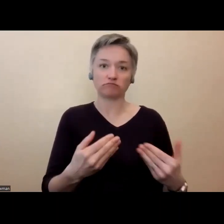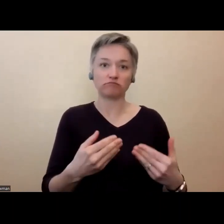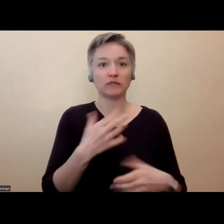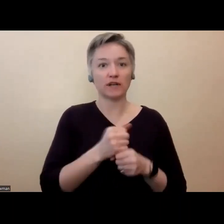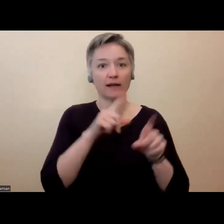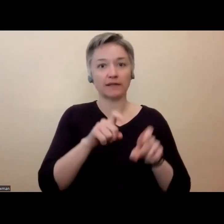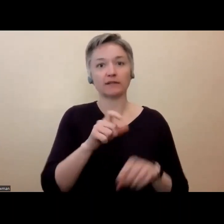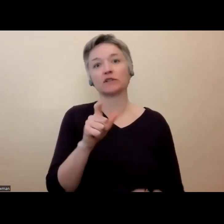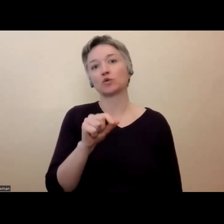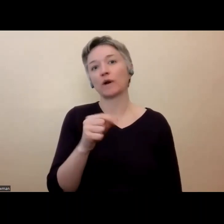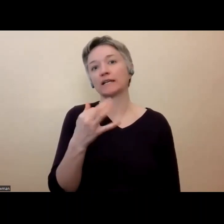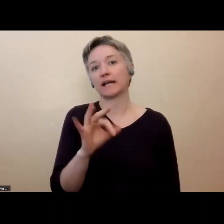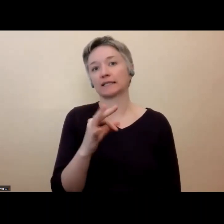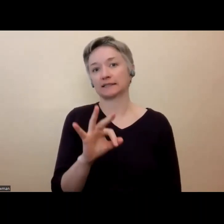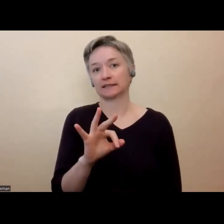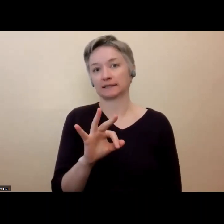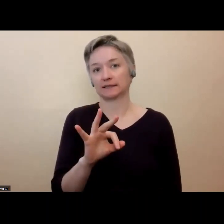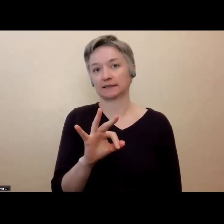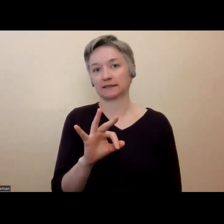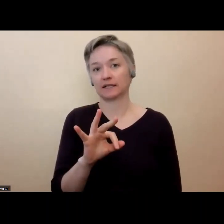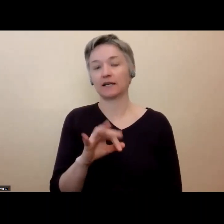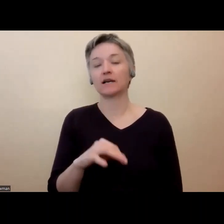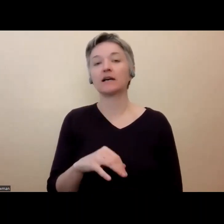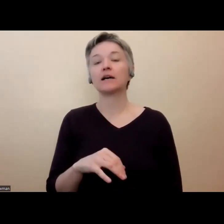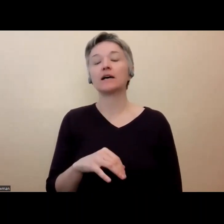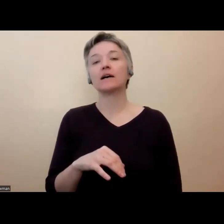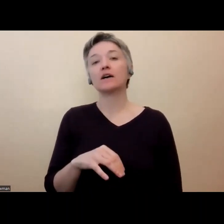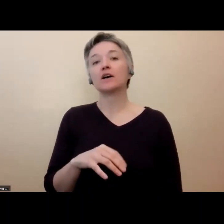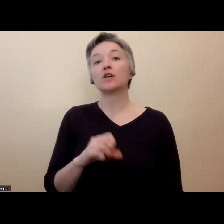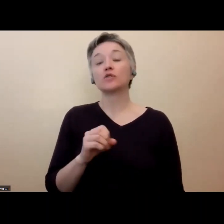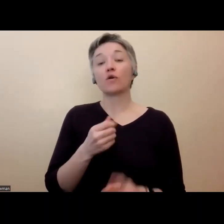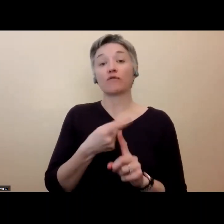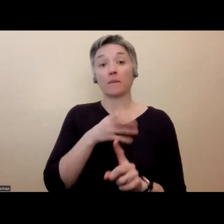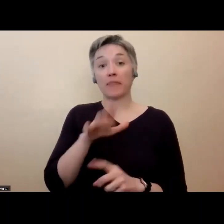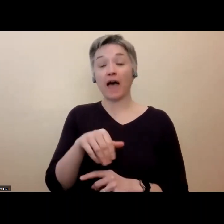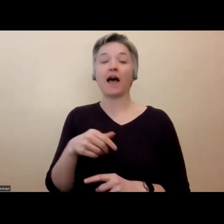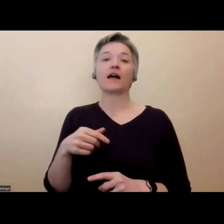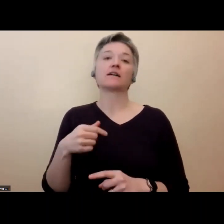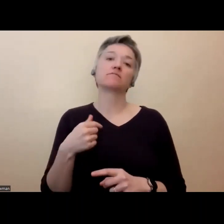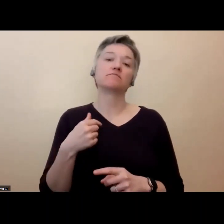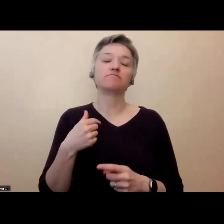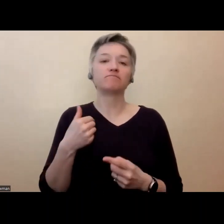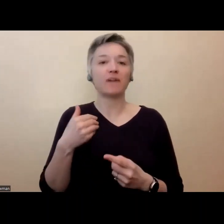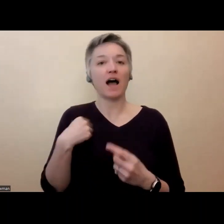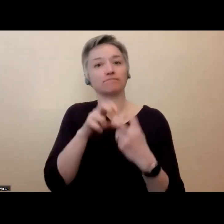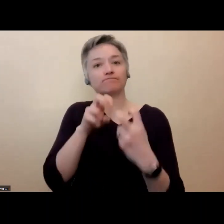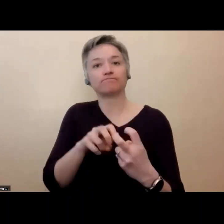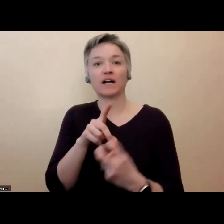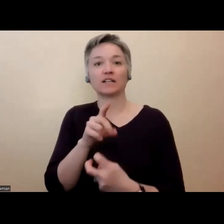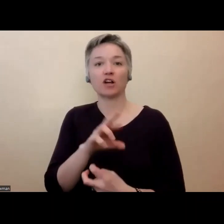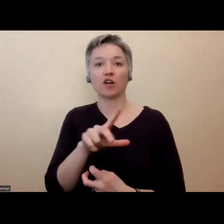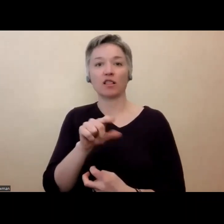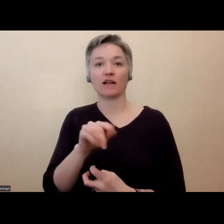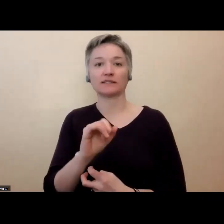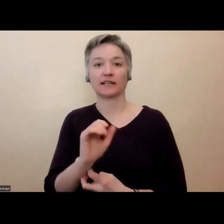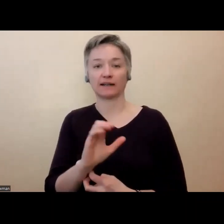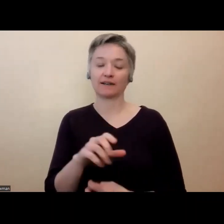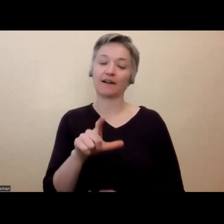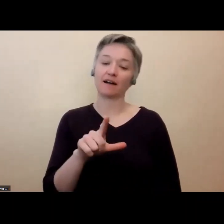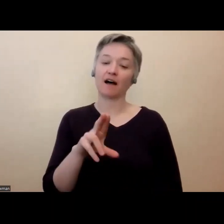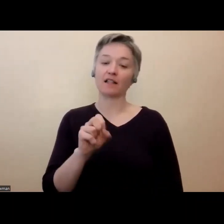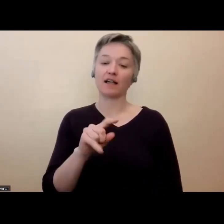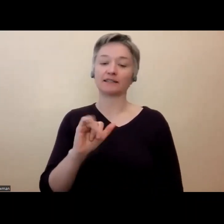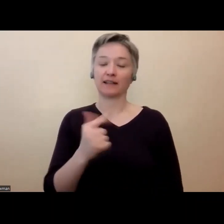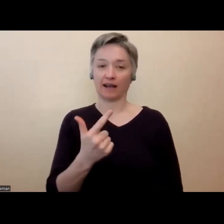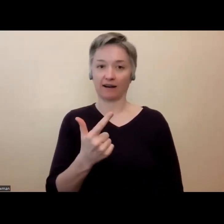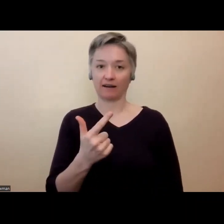and as a result, I followed up with Carol Lustig from the genetic testing program, or Hereditary Cancer Screening